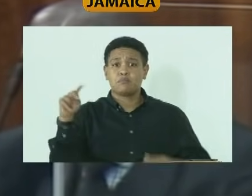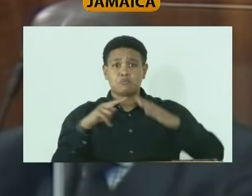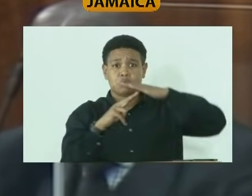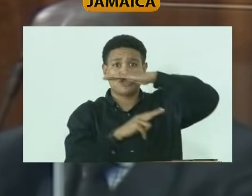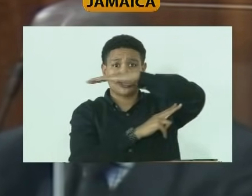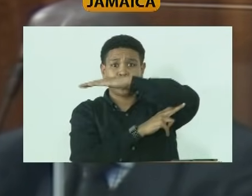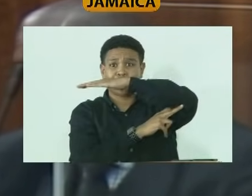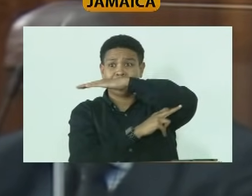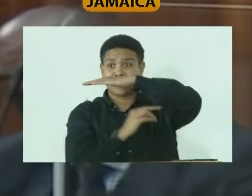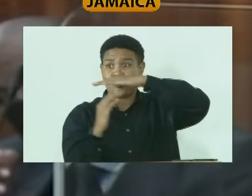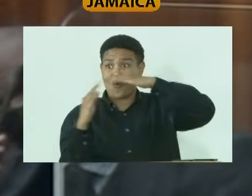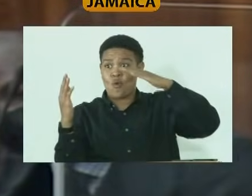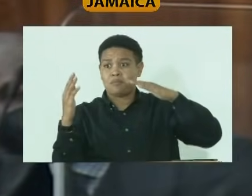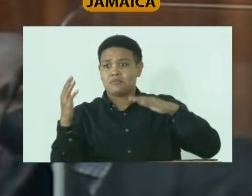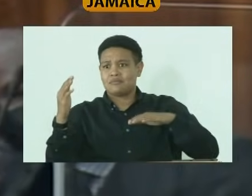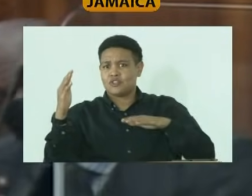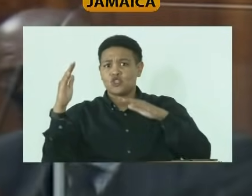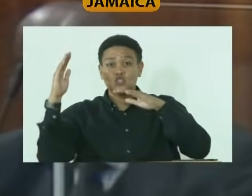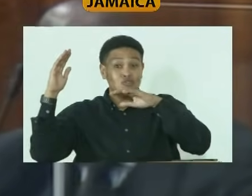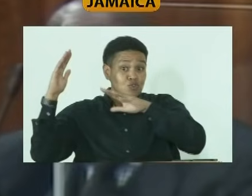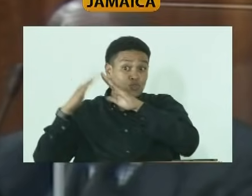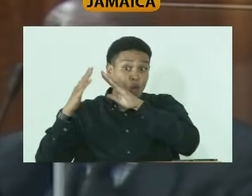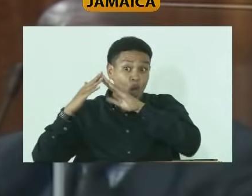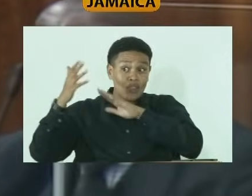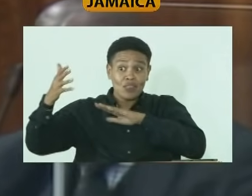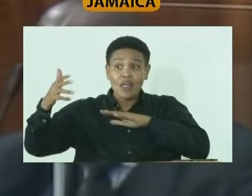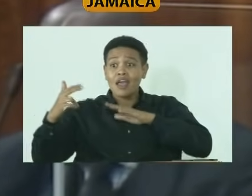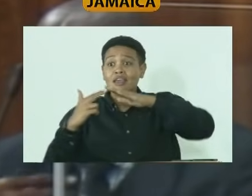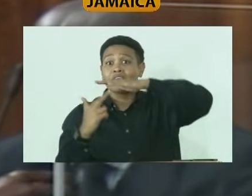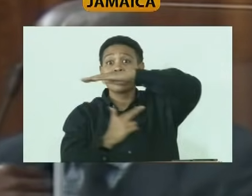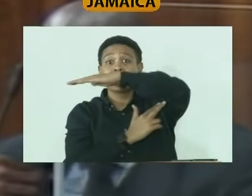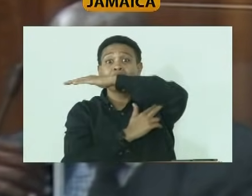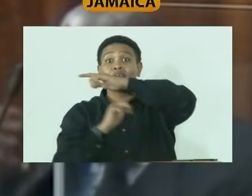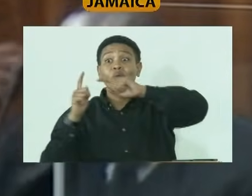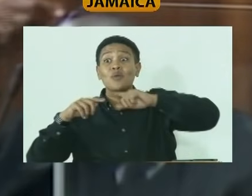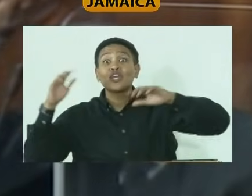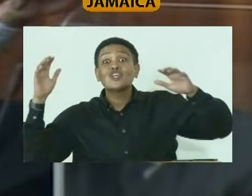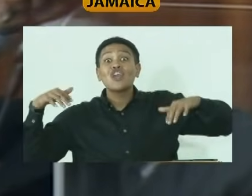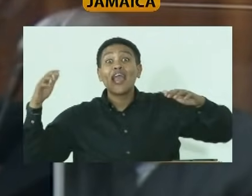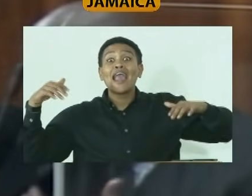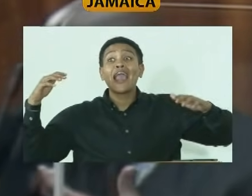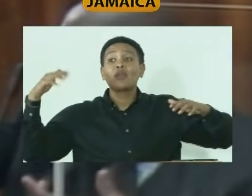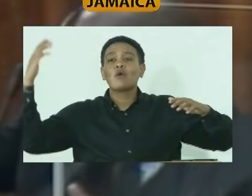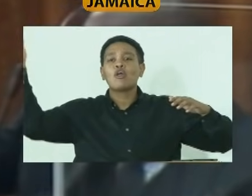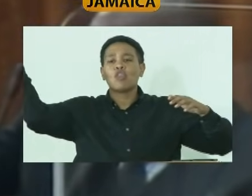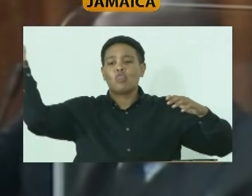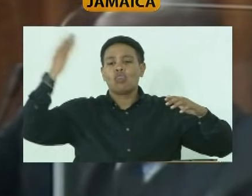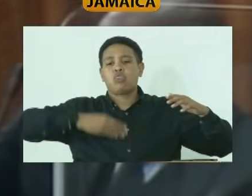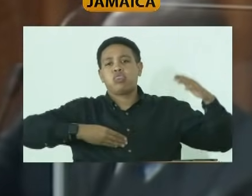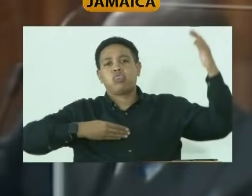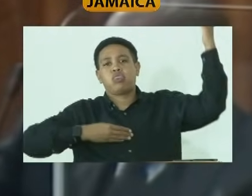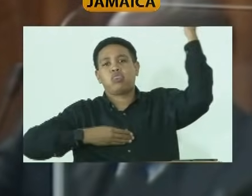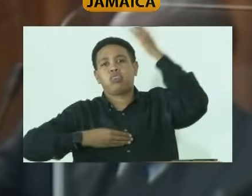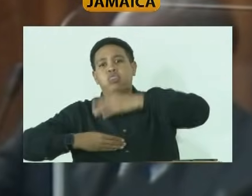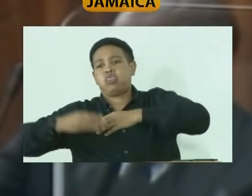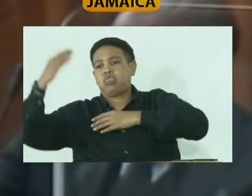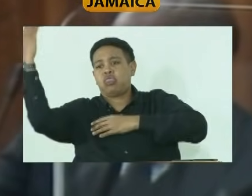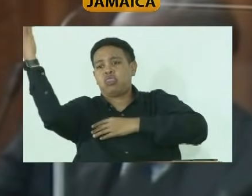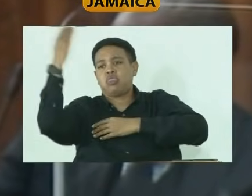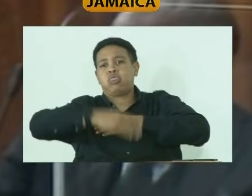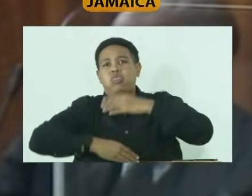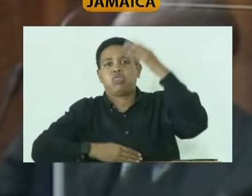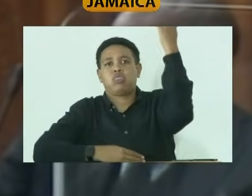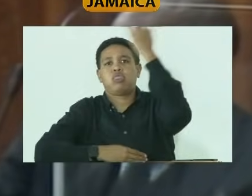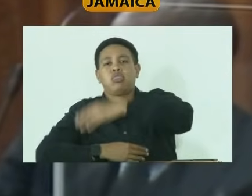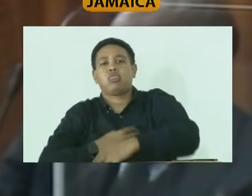town. Whenever there is significant rainfall, bamboo and tree roots from upstream block the arches. This causes